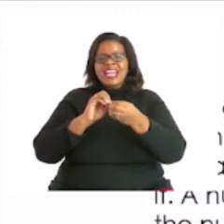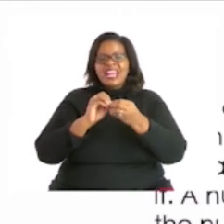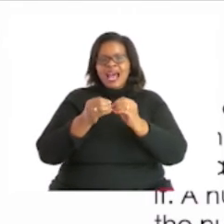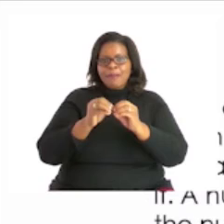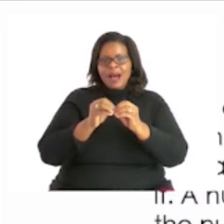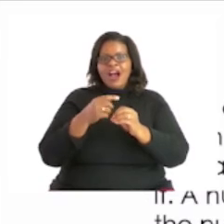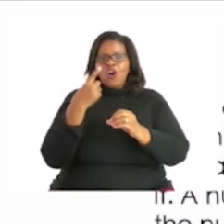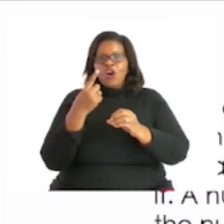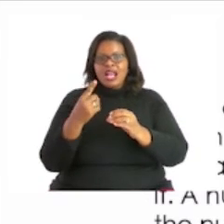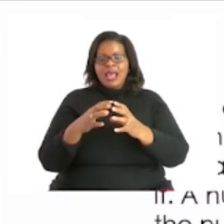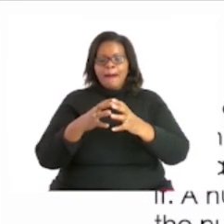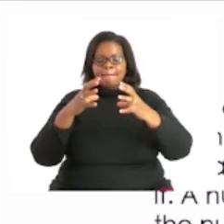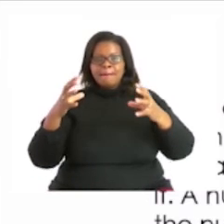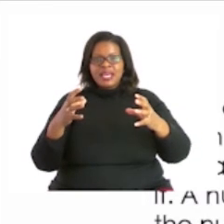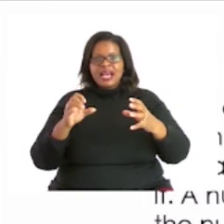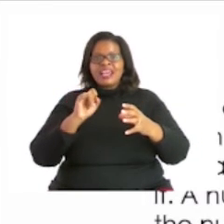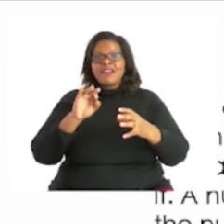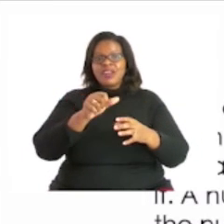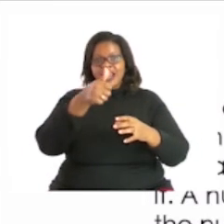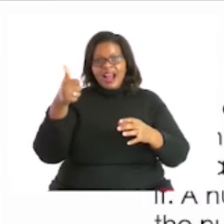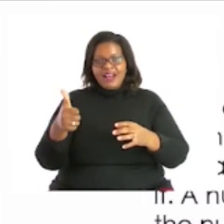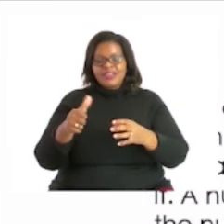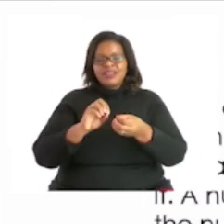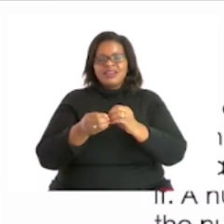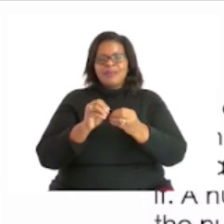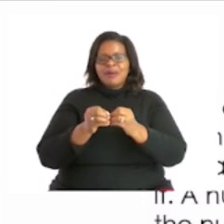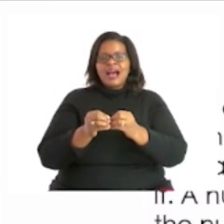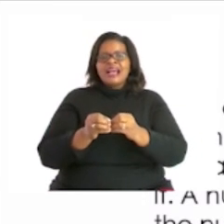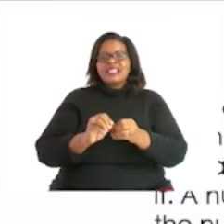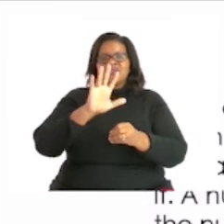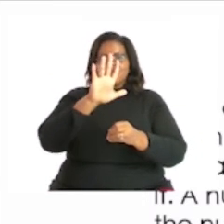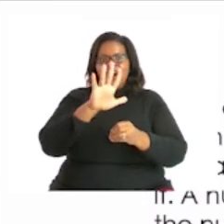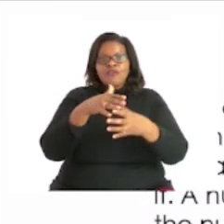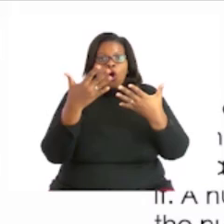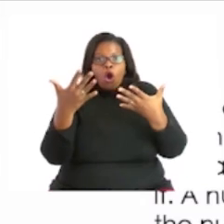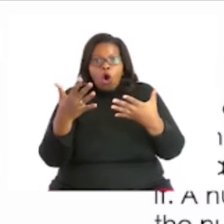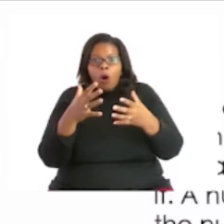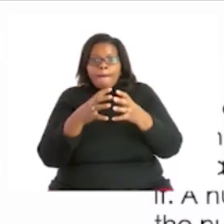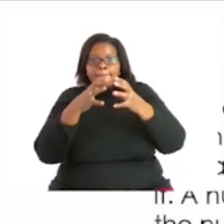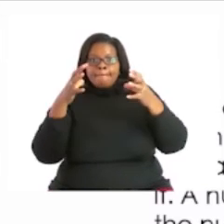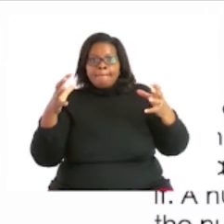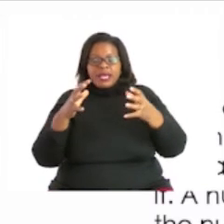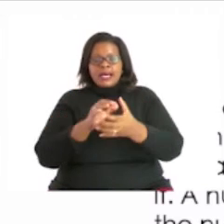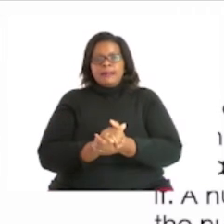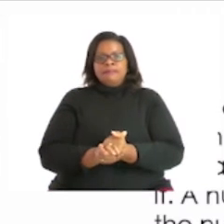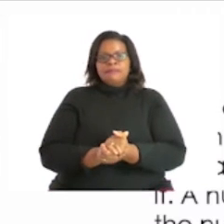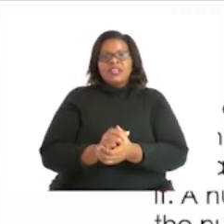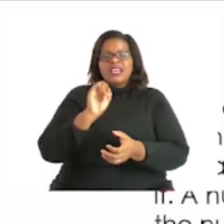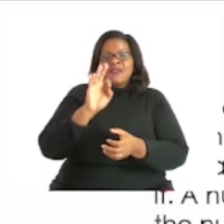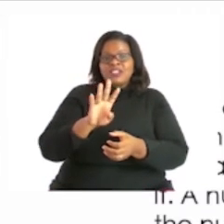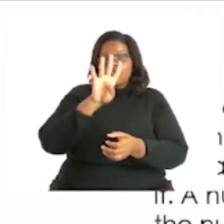become bigger if the other number is 5 and more. If the other number is 4 or